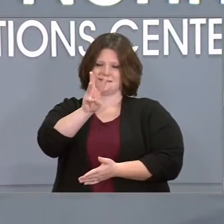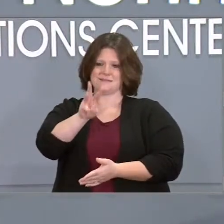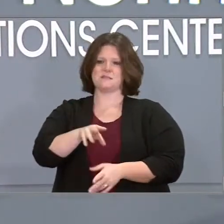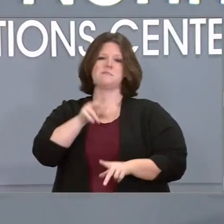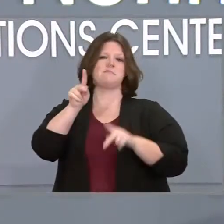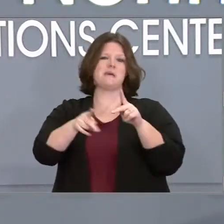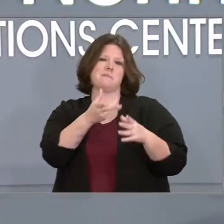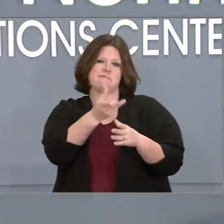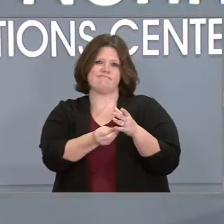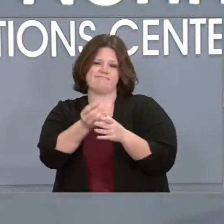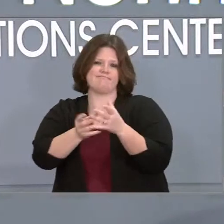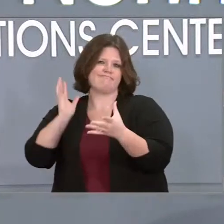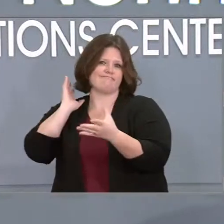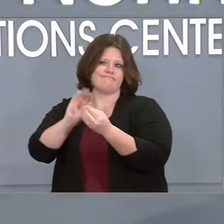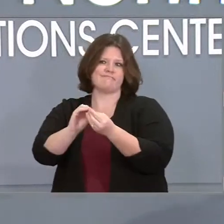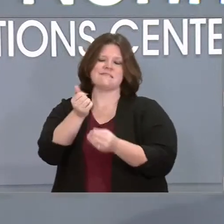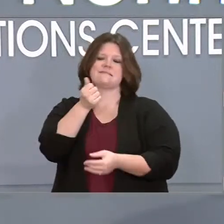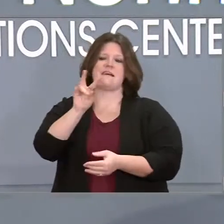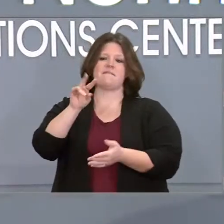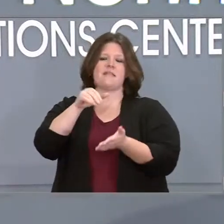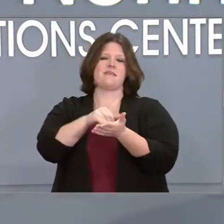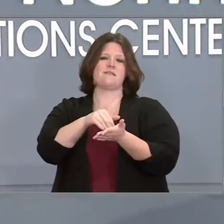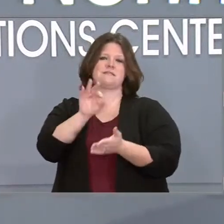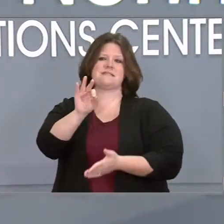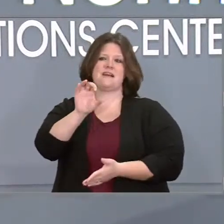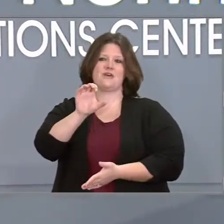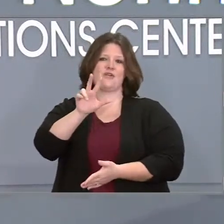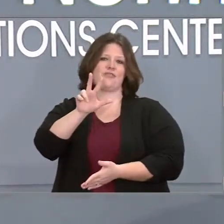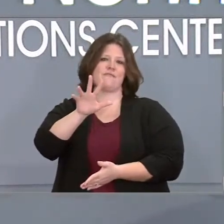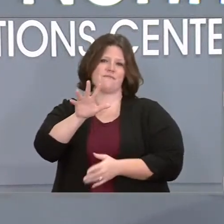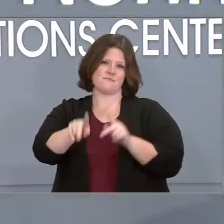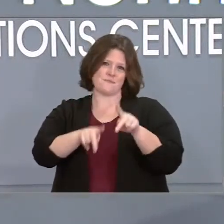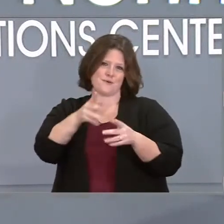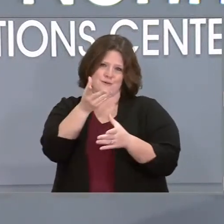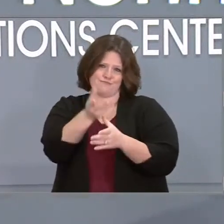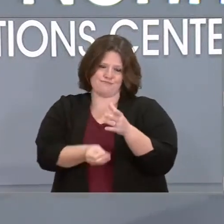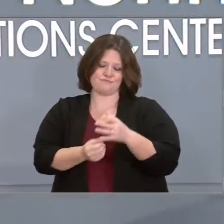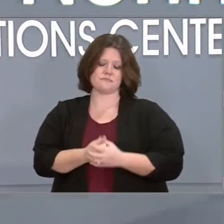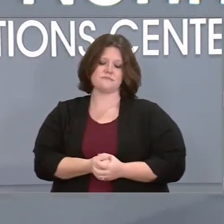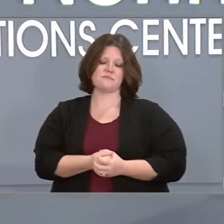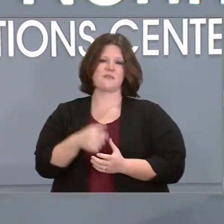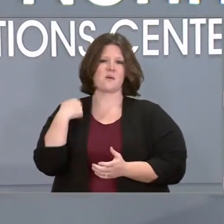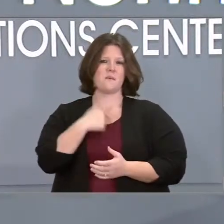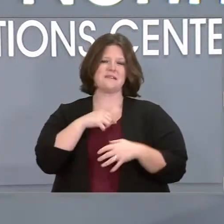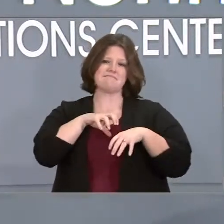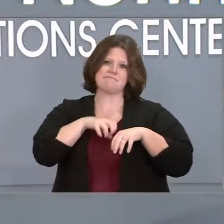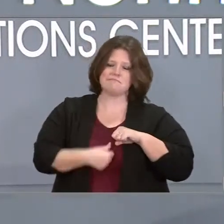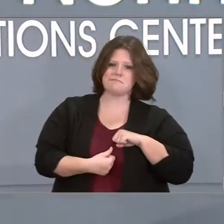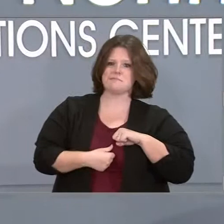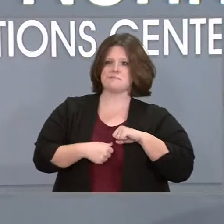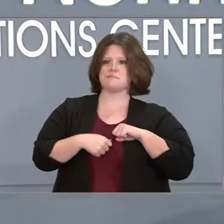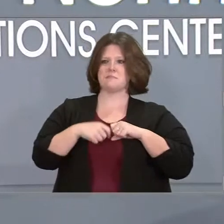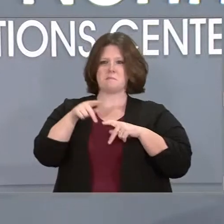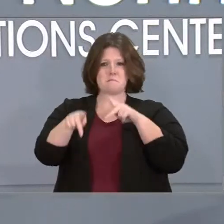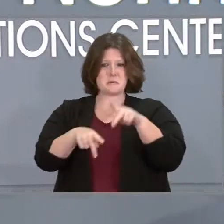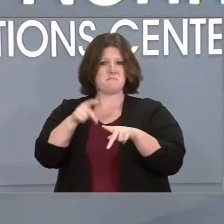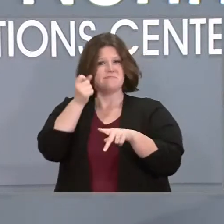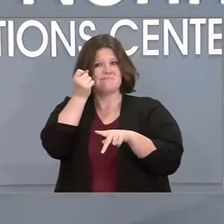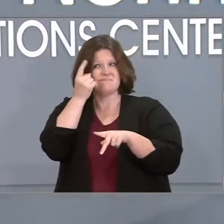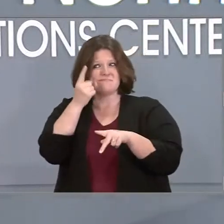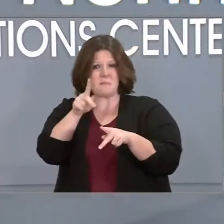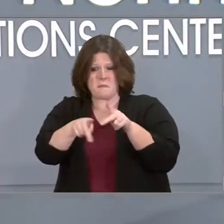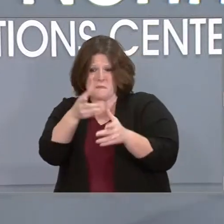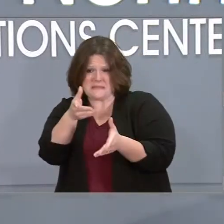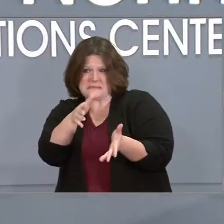17,935 people who've died. Although every death is painful and now often avoidable, we felt a